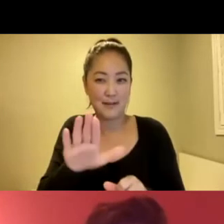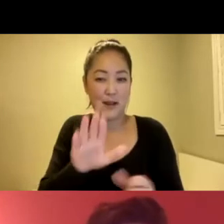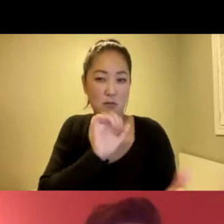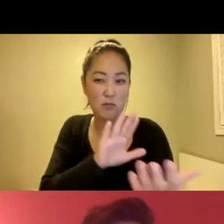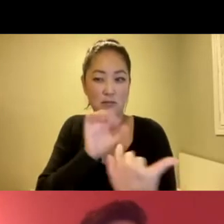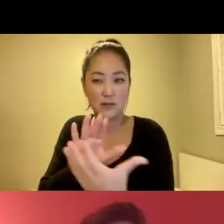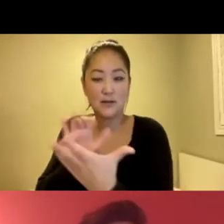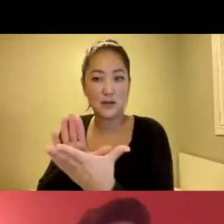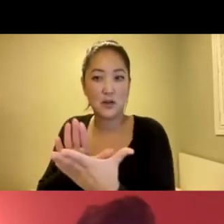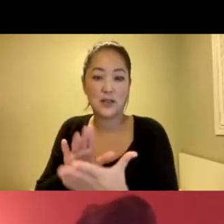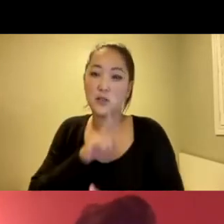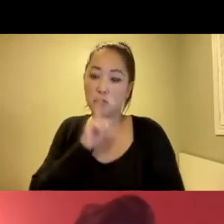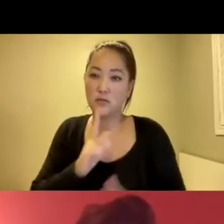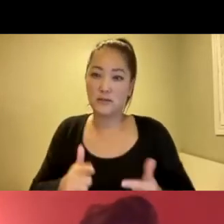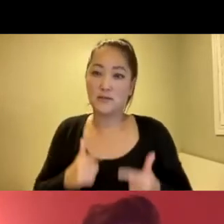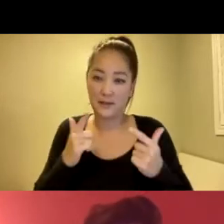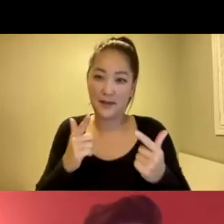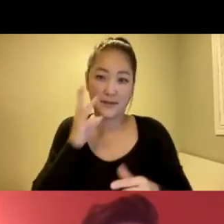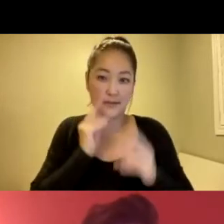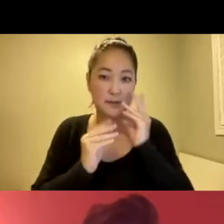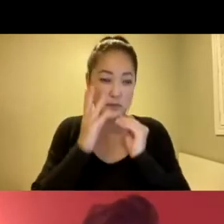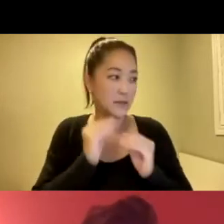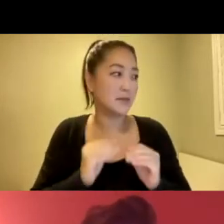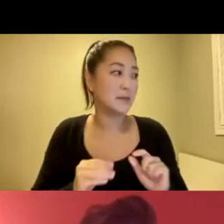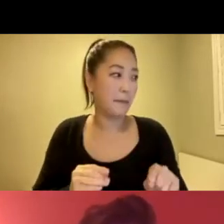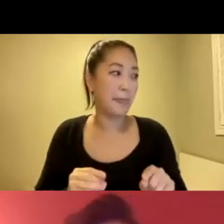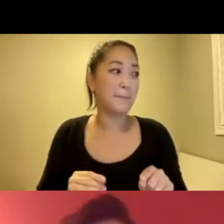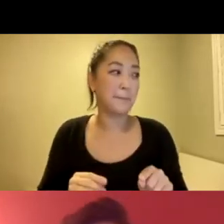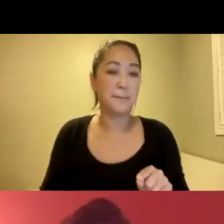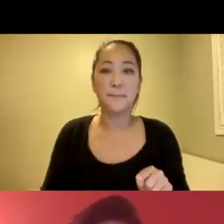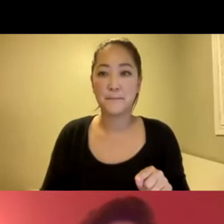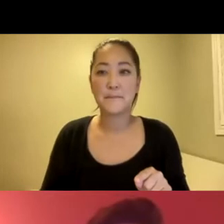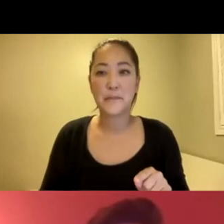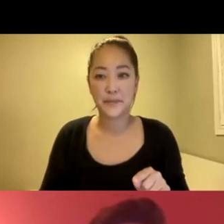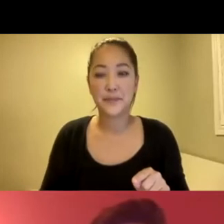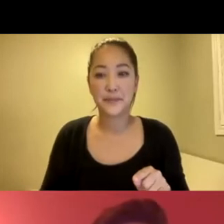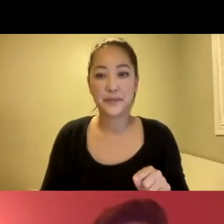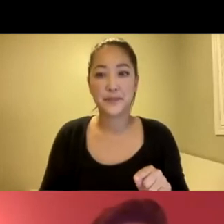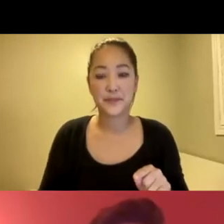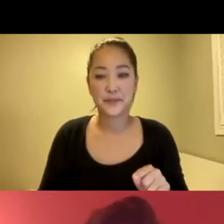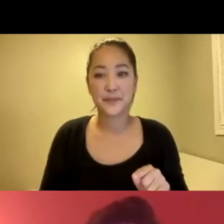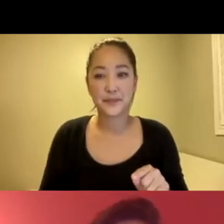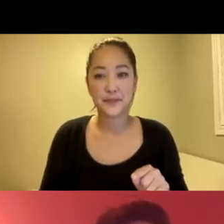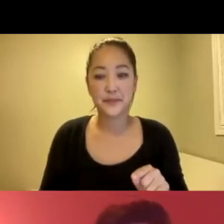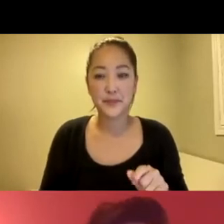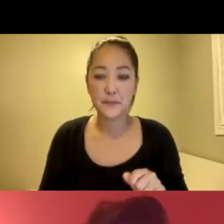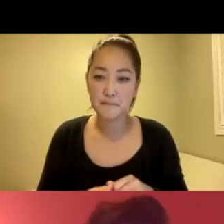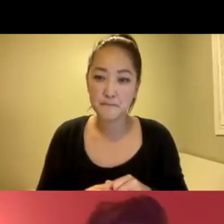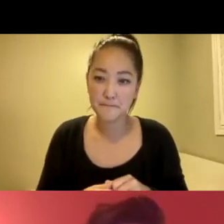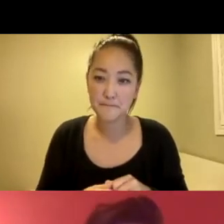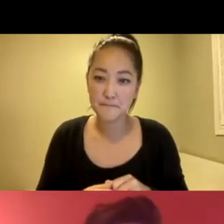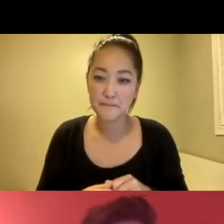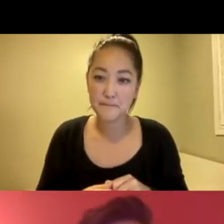And in the way that you are kind of, you talked about joy a few times, so I want to kind of zoom out a little